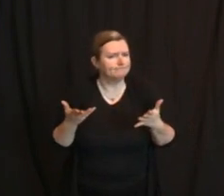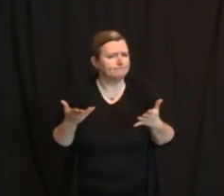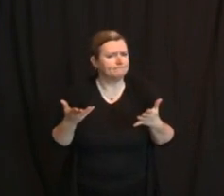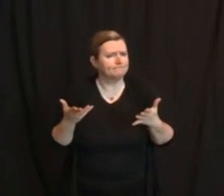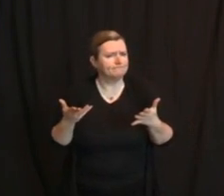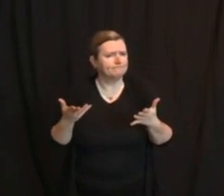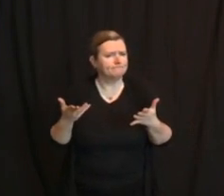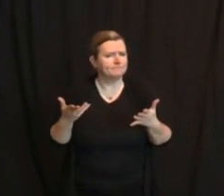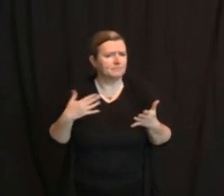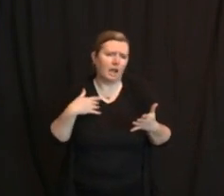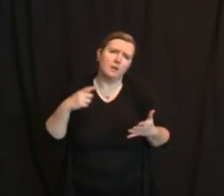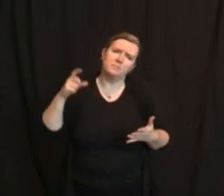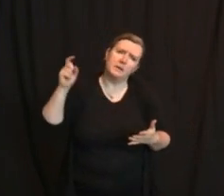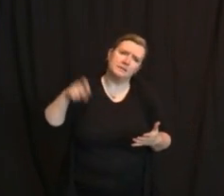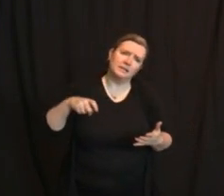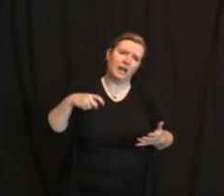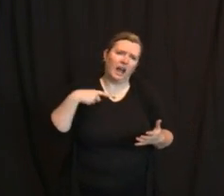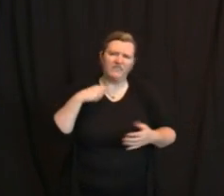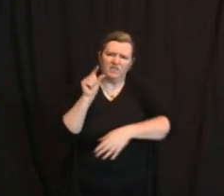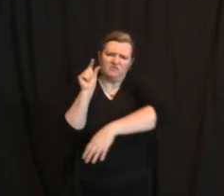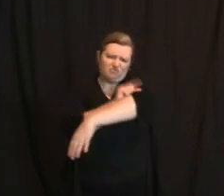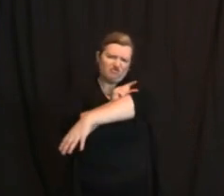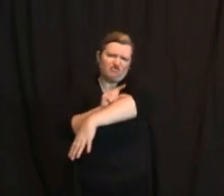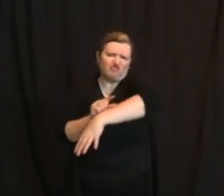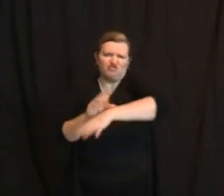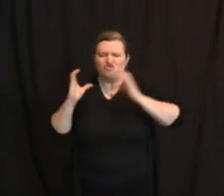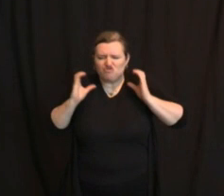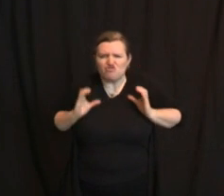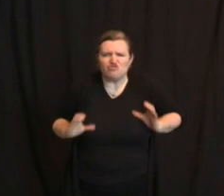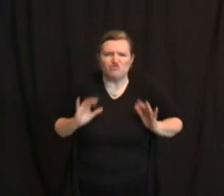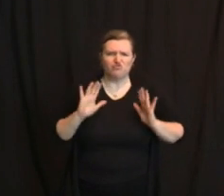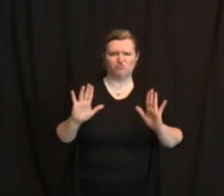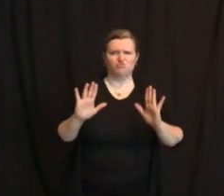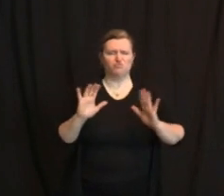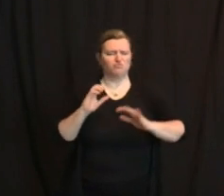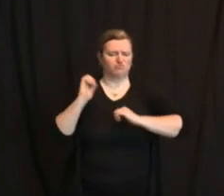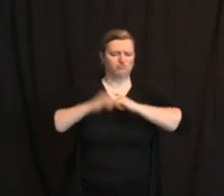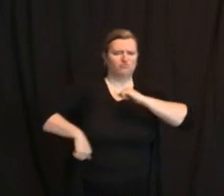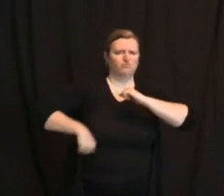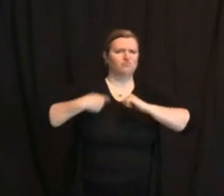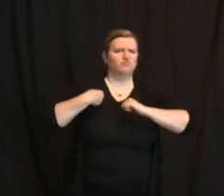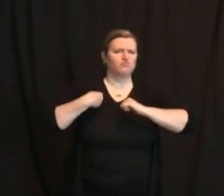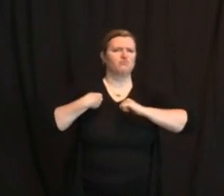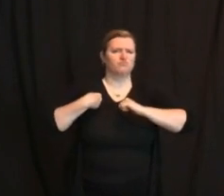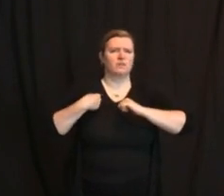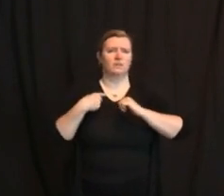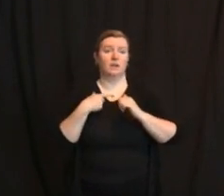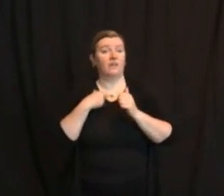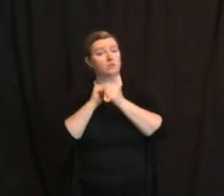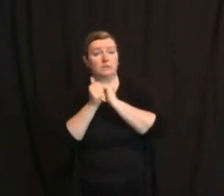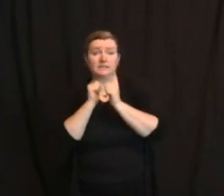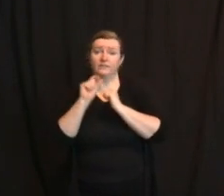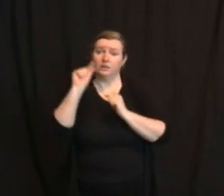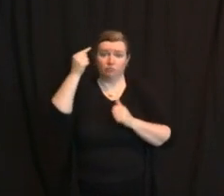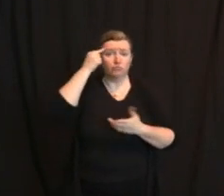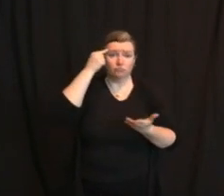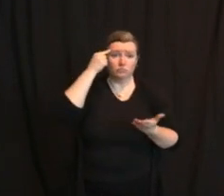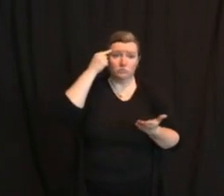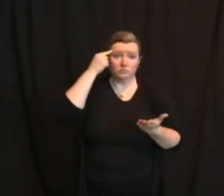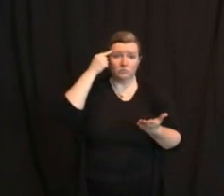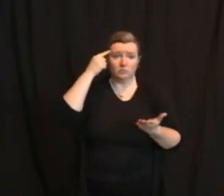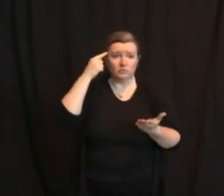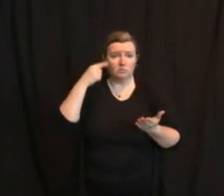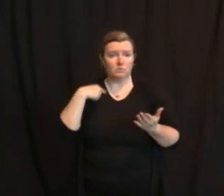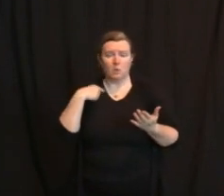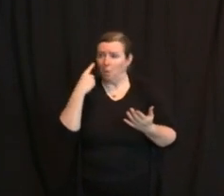that I referred to yesterday, but you go into that with your eyes open. And so I'm going to be just